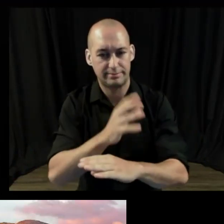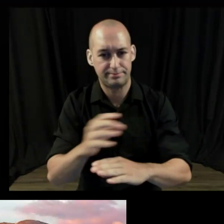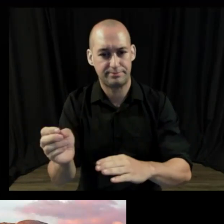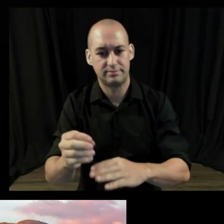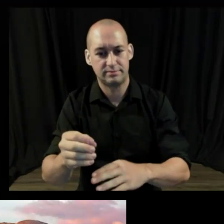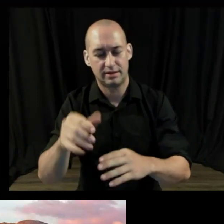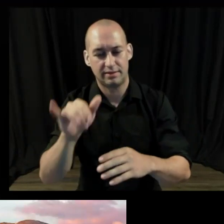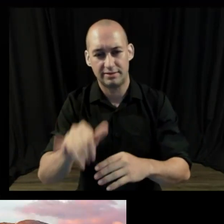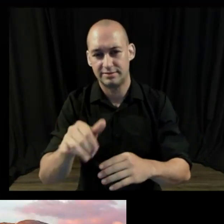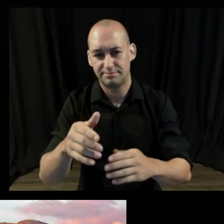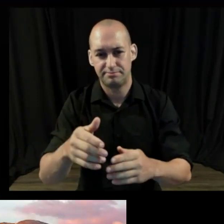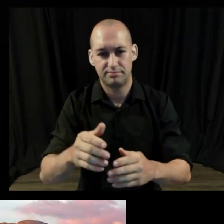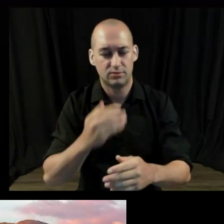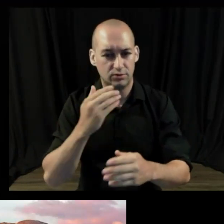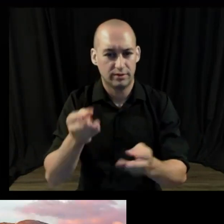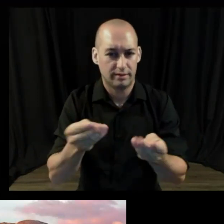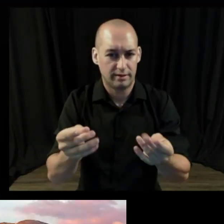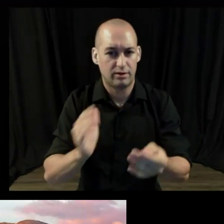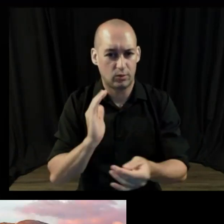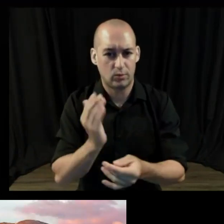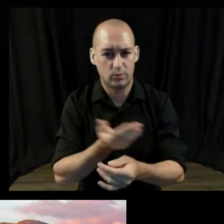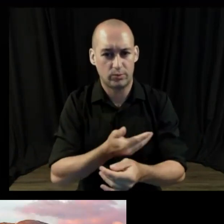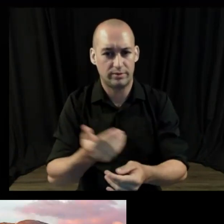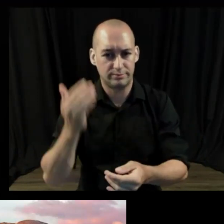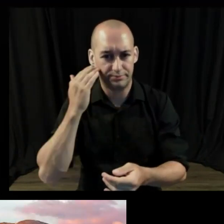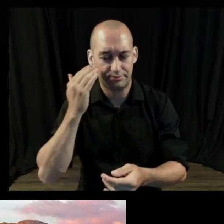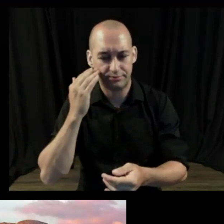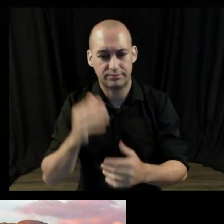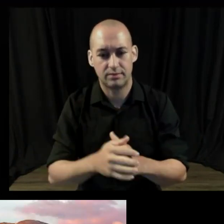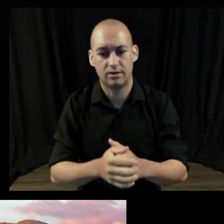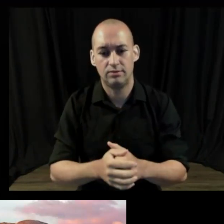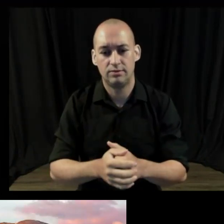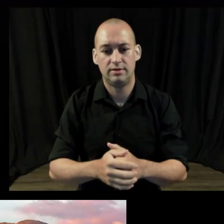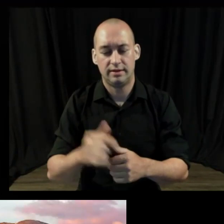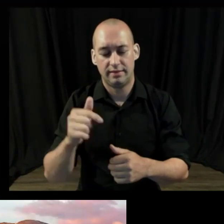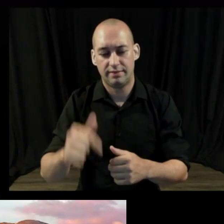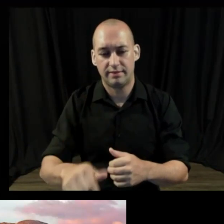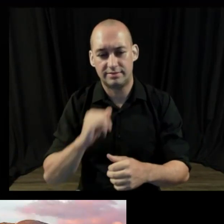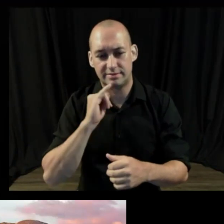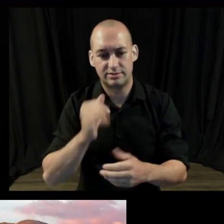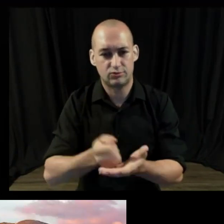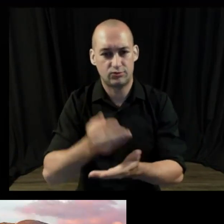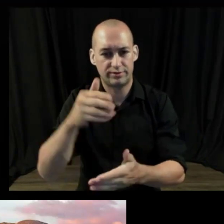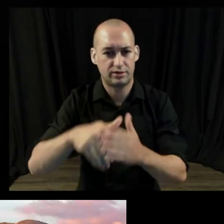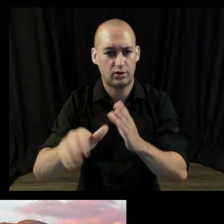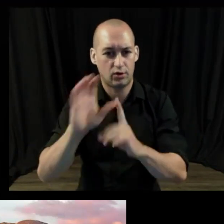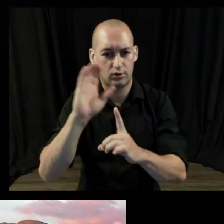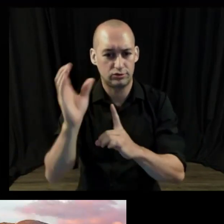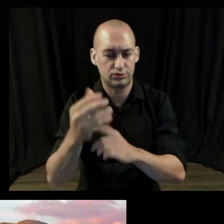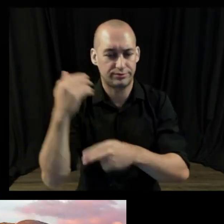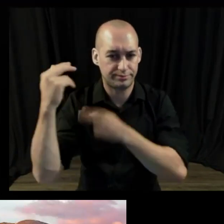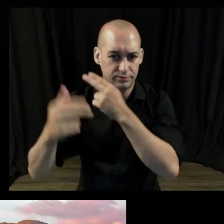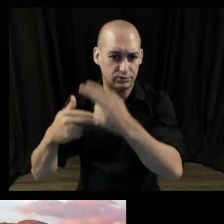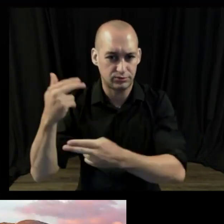reside. The tribes in California are sovereign nations rich in culture and traditions passed down from our tribal